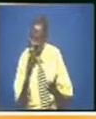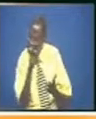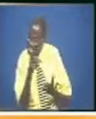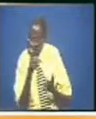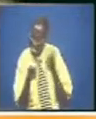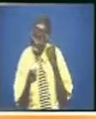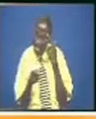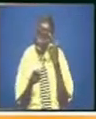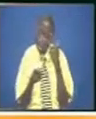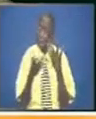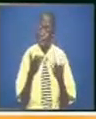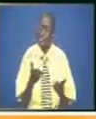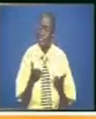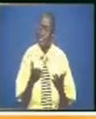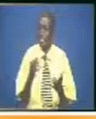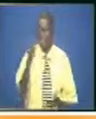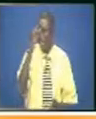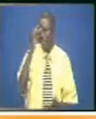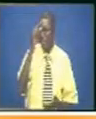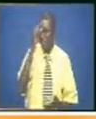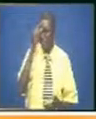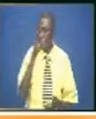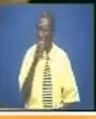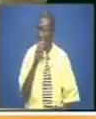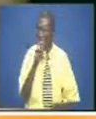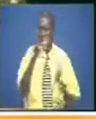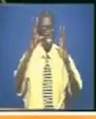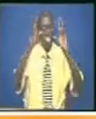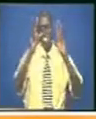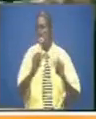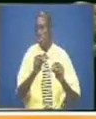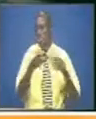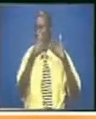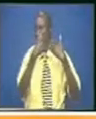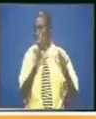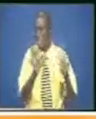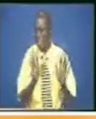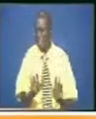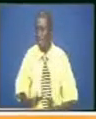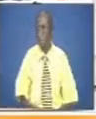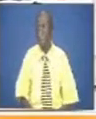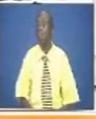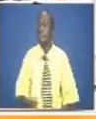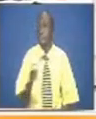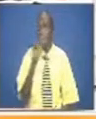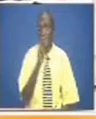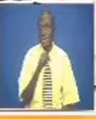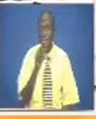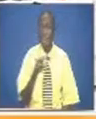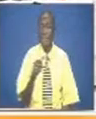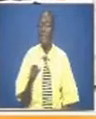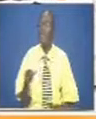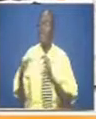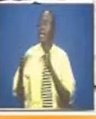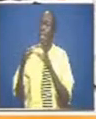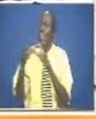himself advertising. Usalama unaanza na wewe na? Na mimi. Now, we have now come from November last year. We are now targeting